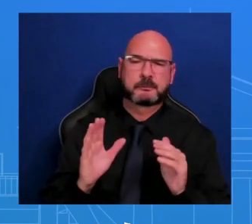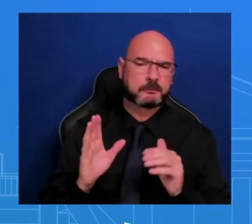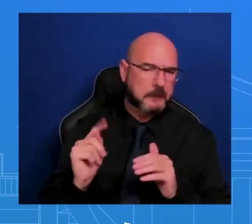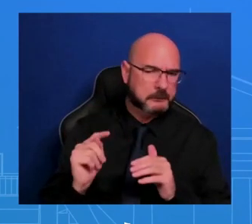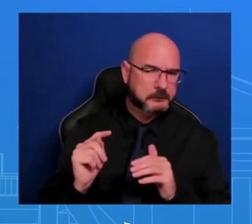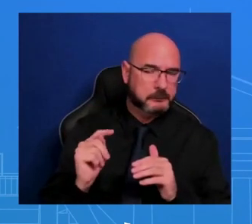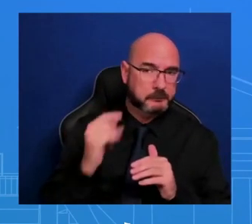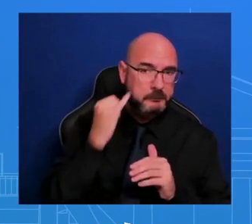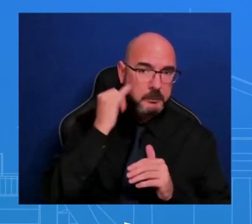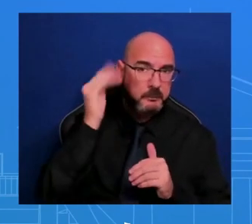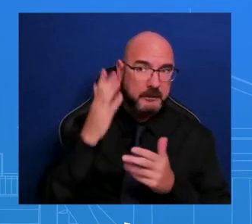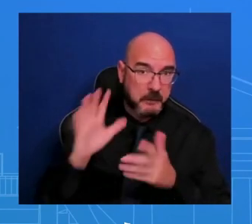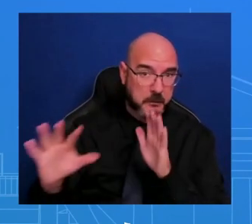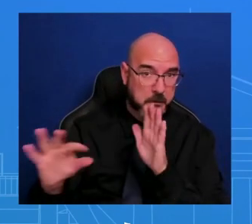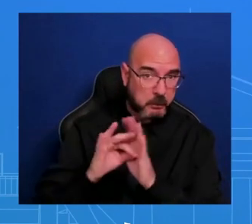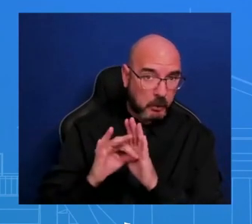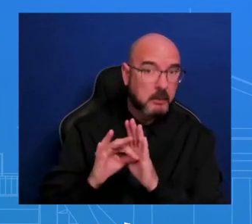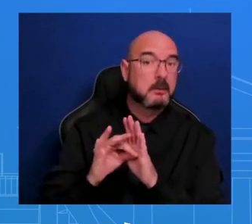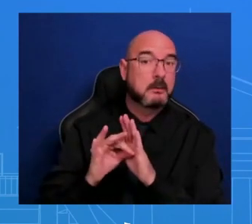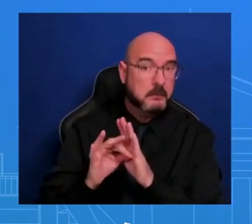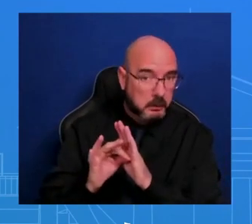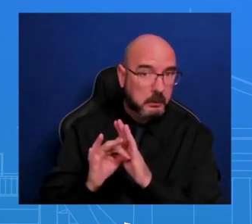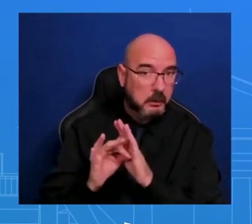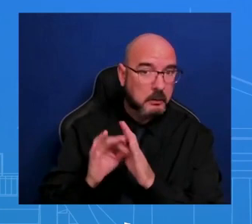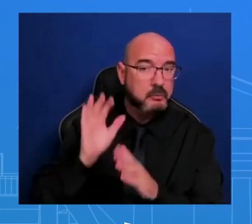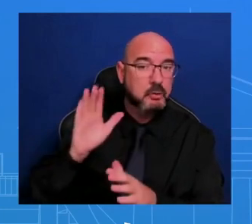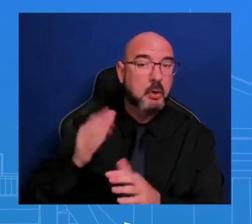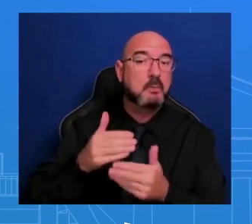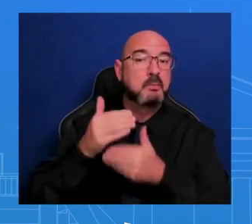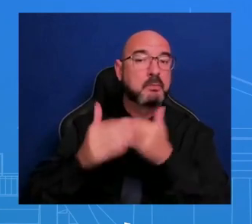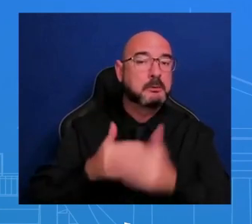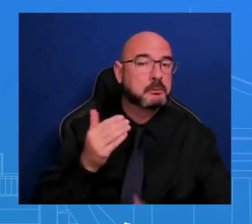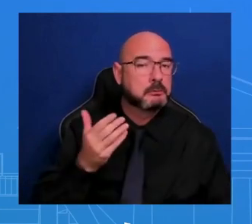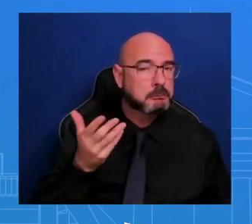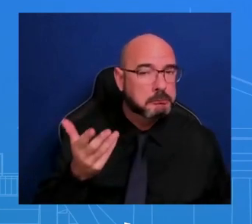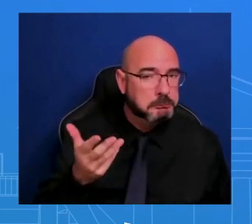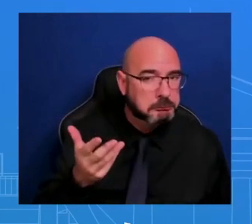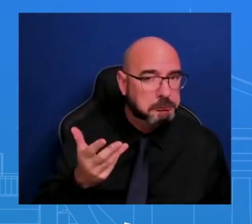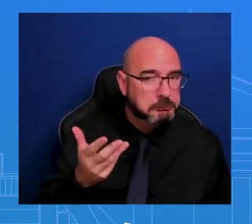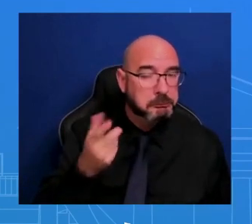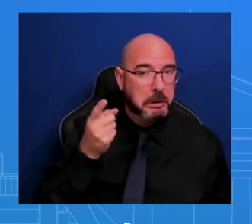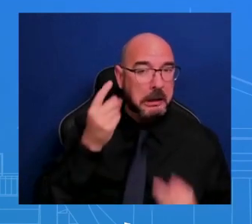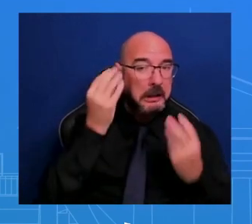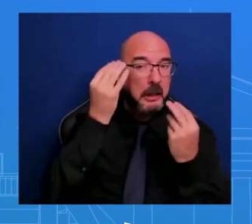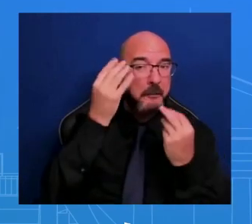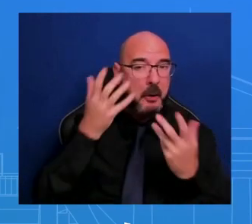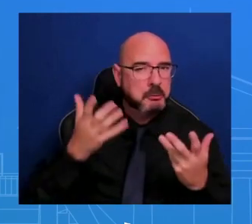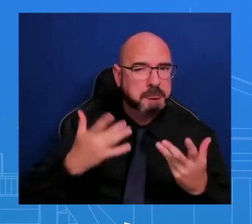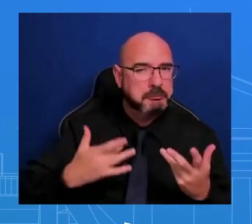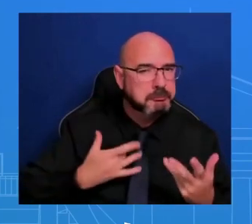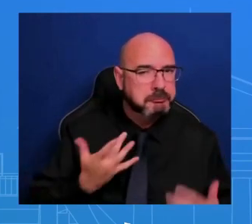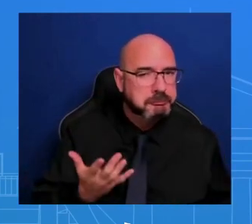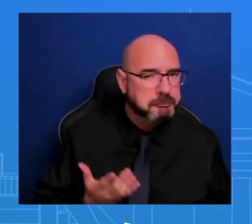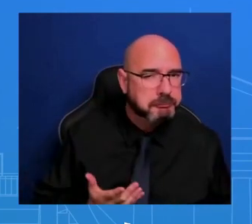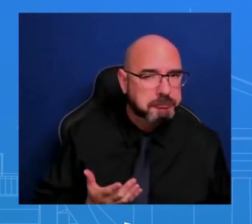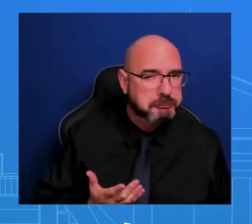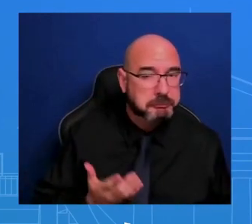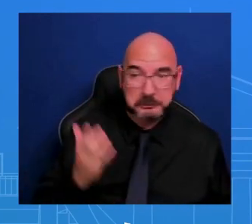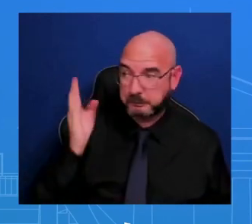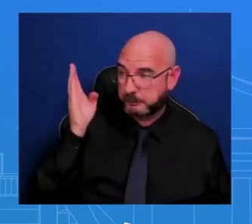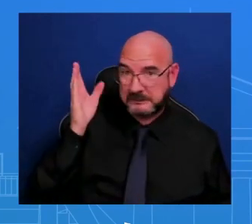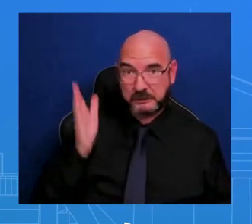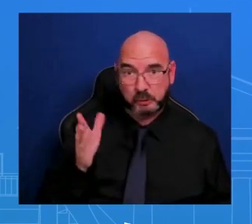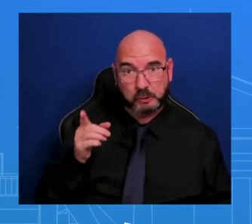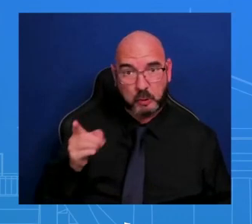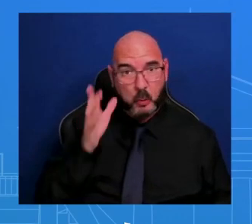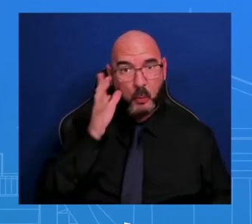situation, is this administration considered, asking the House Speaker to speak before a joint session of Congress, or would you consider having